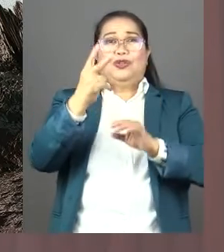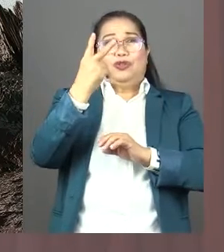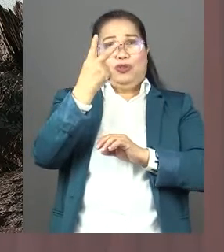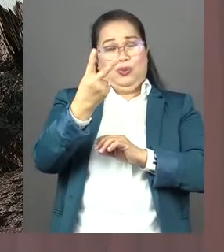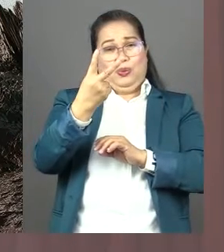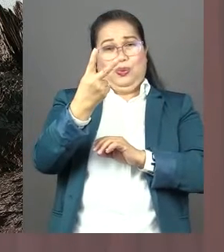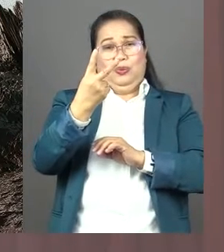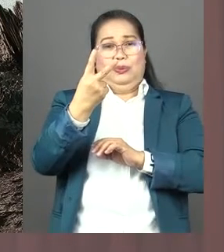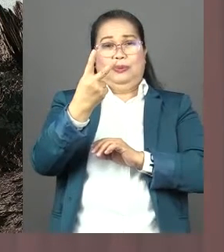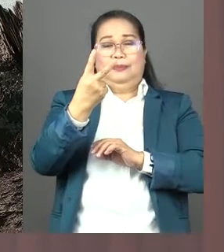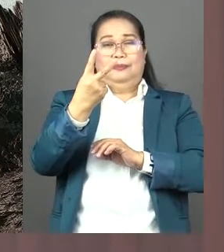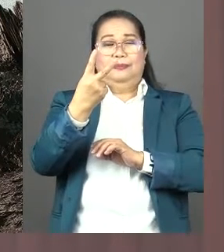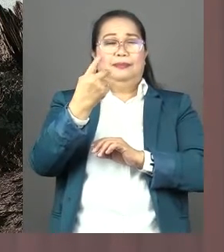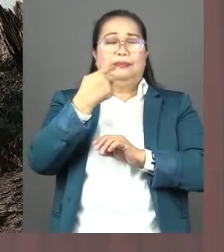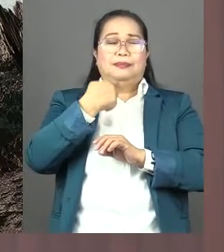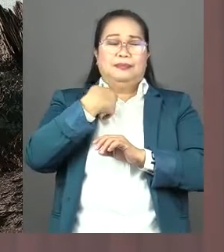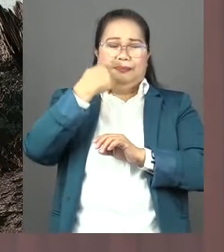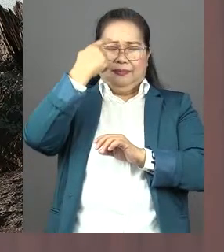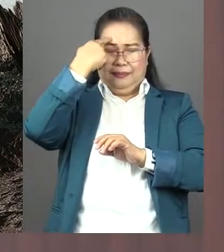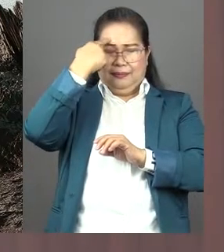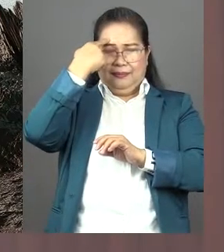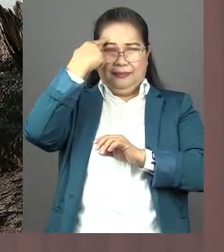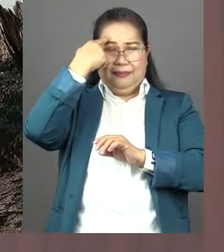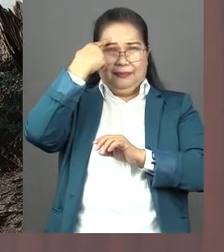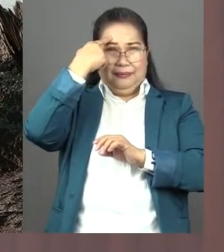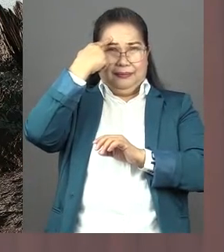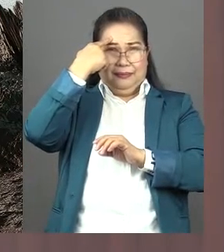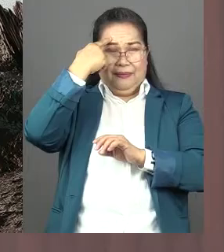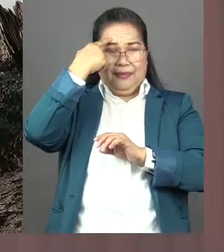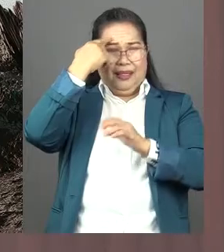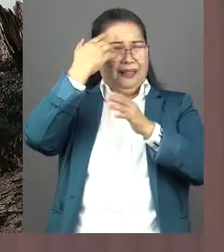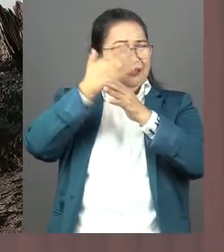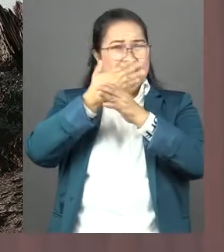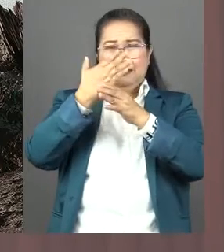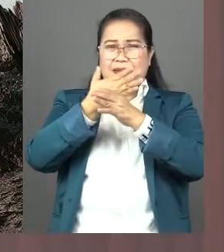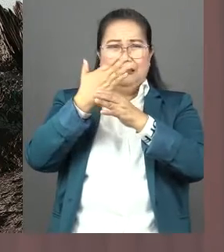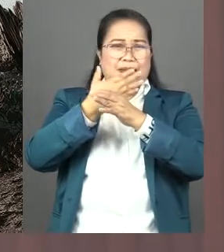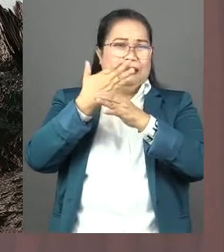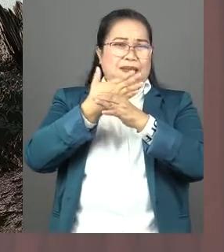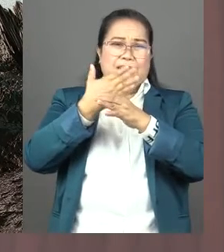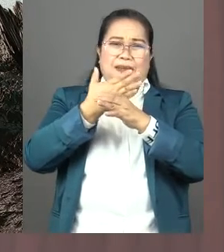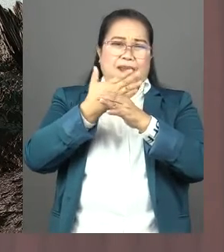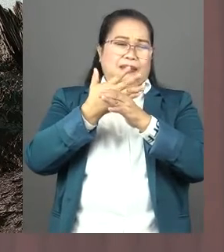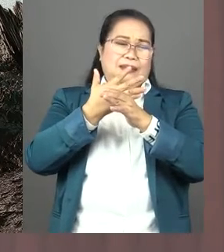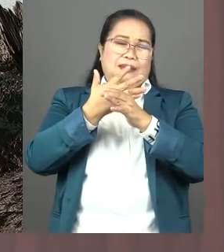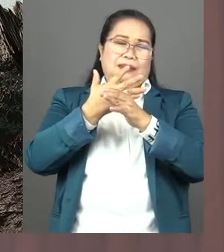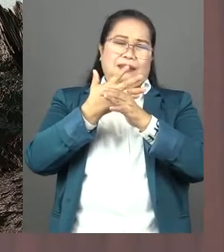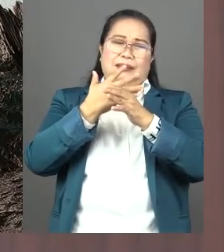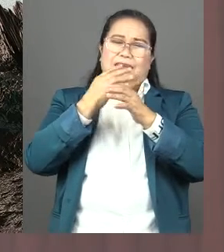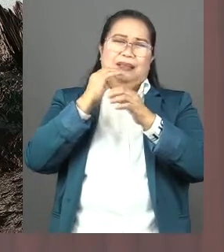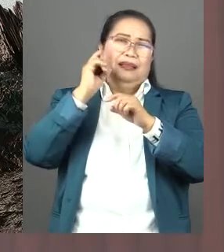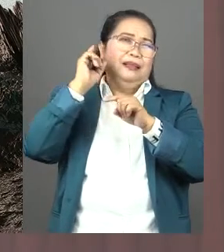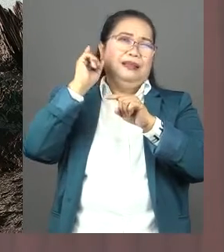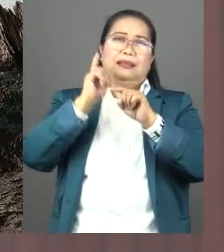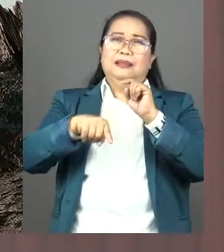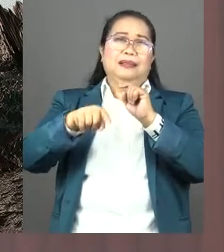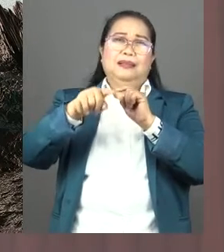I was just reflecting on this, it's just mind-boggling. It just defies